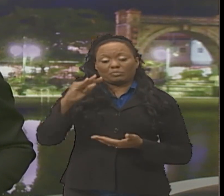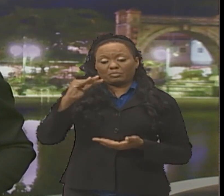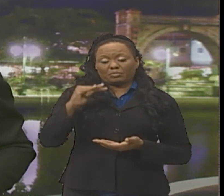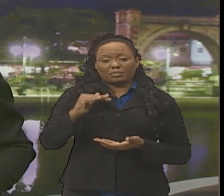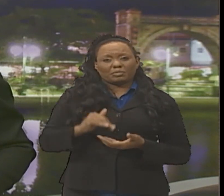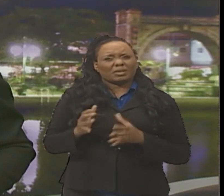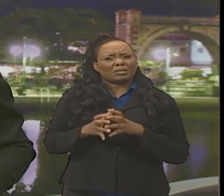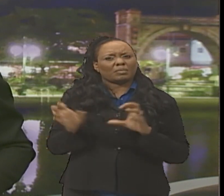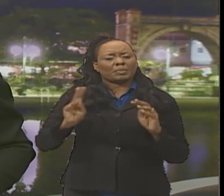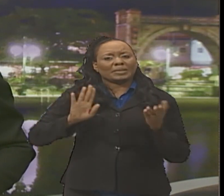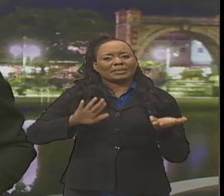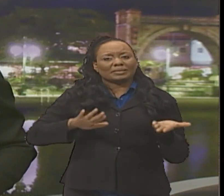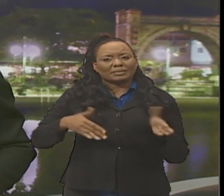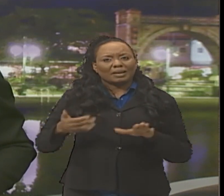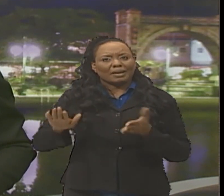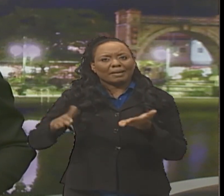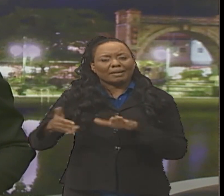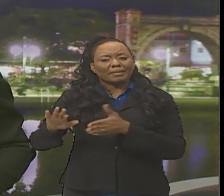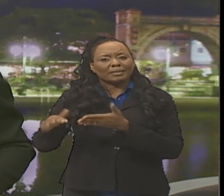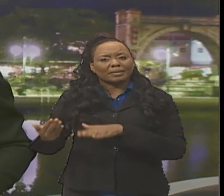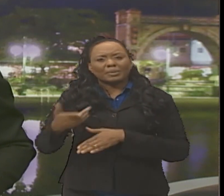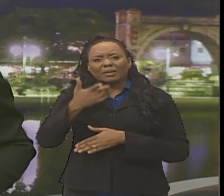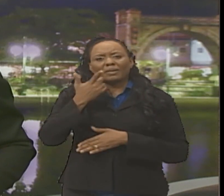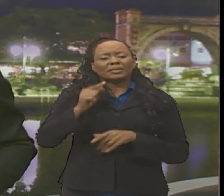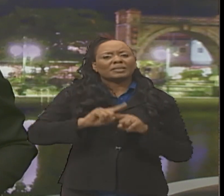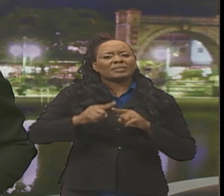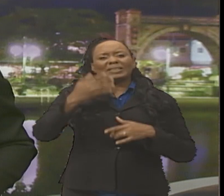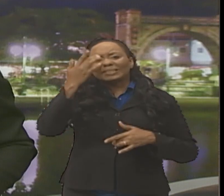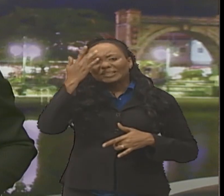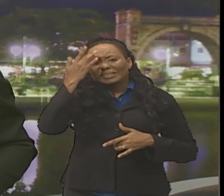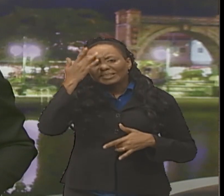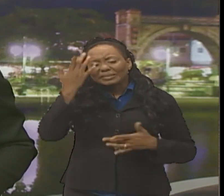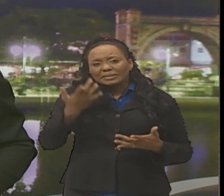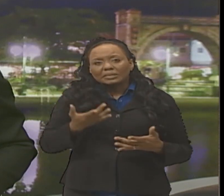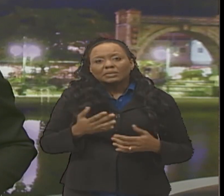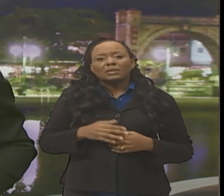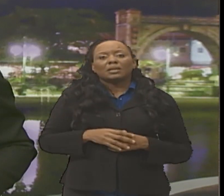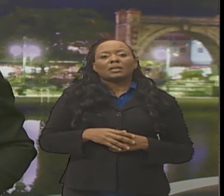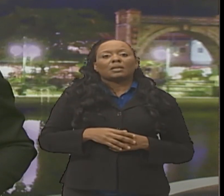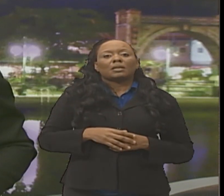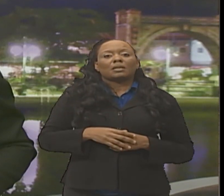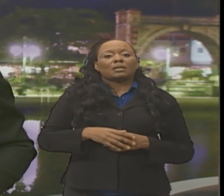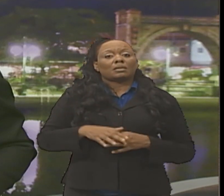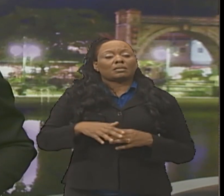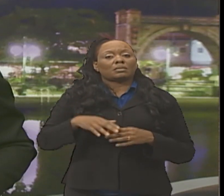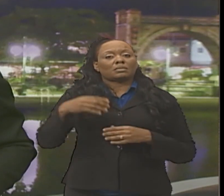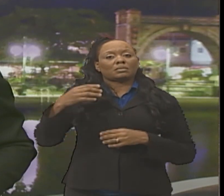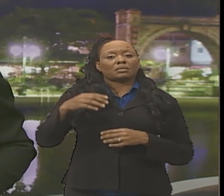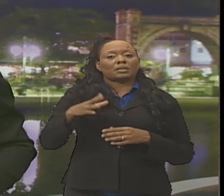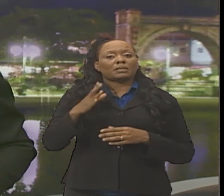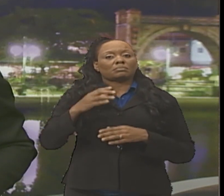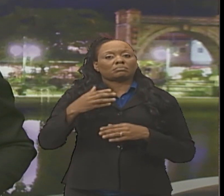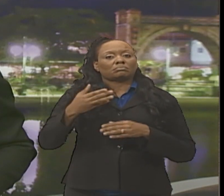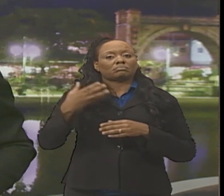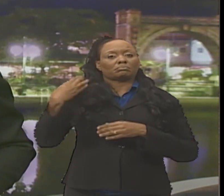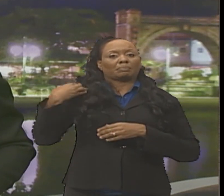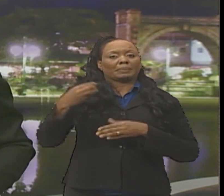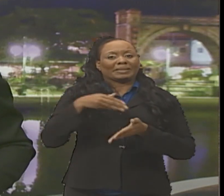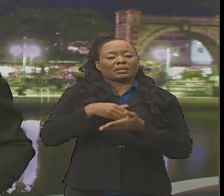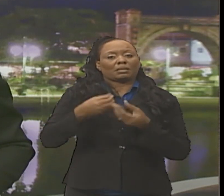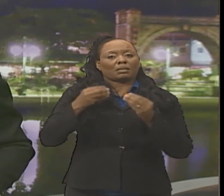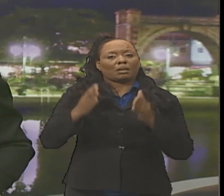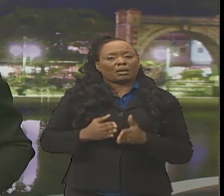chronic non-communicable diseases by 2025. That's according to Acting Chief Medical Officer Dr. Arthur Phillips. Sharika